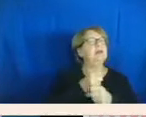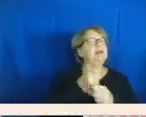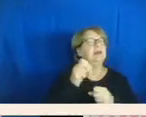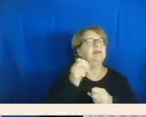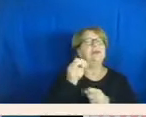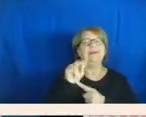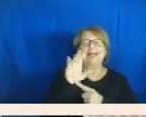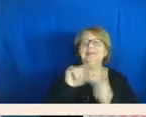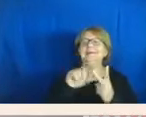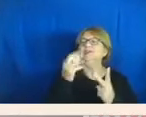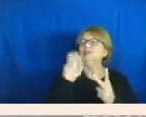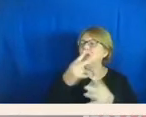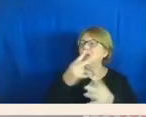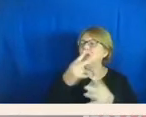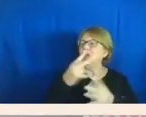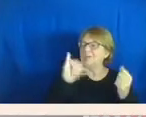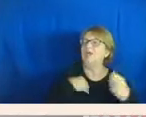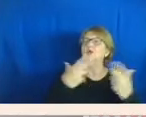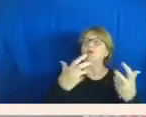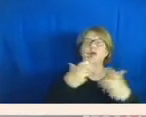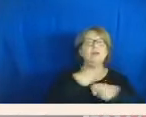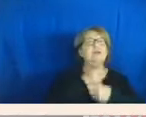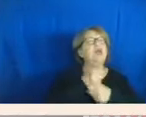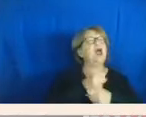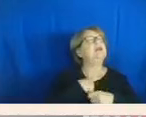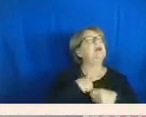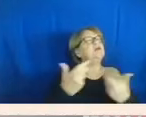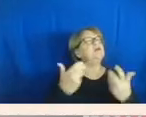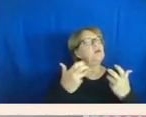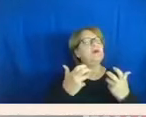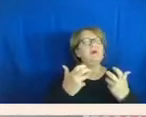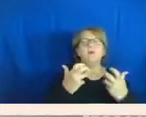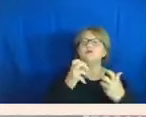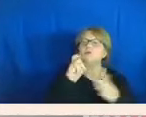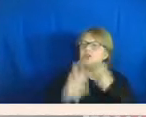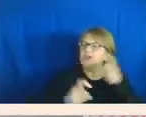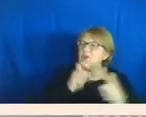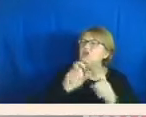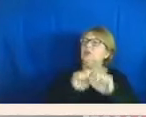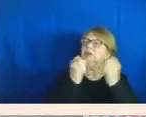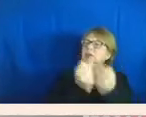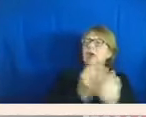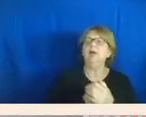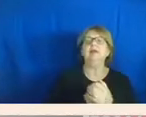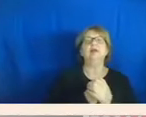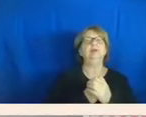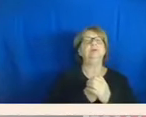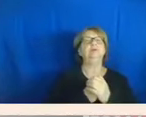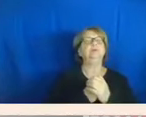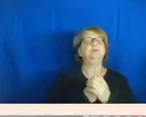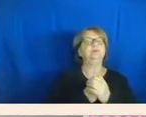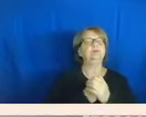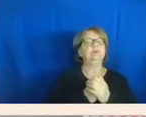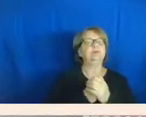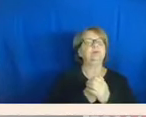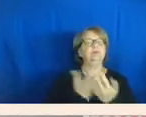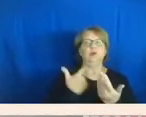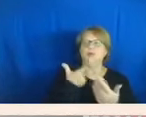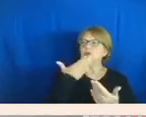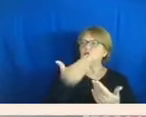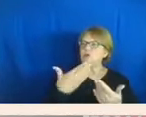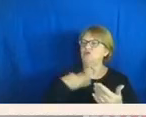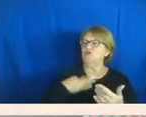want to be productive. We want to contribute to society. And having a good credit score is